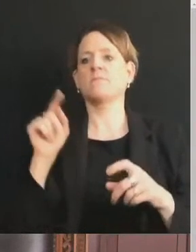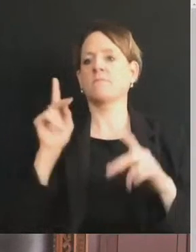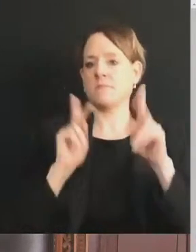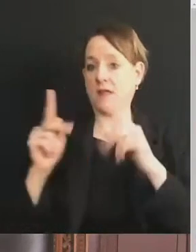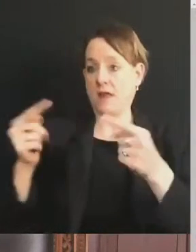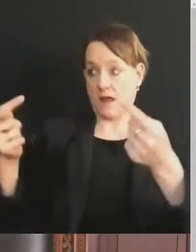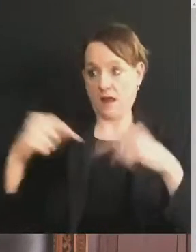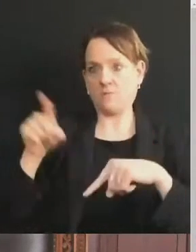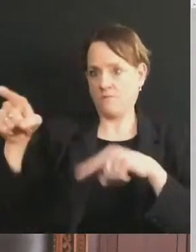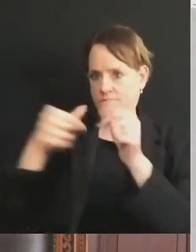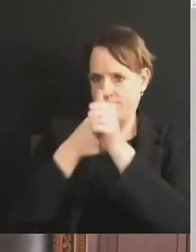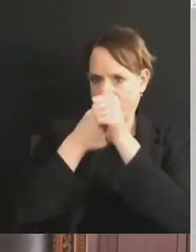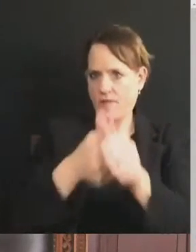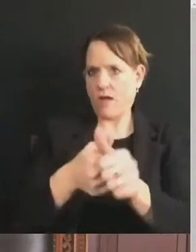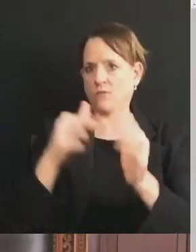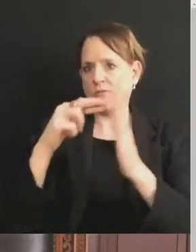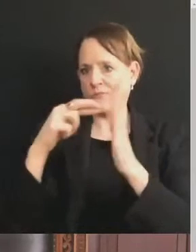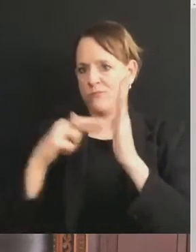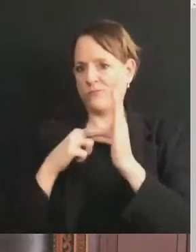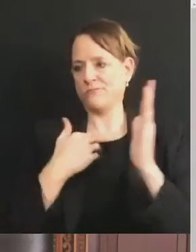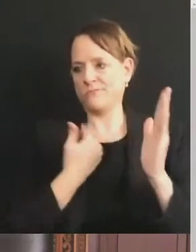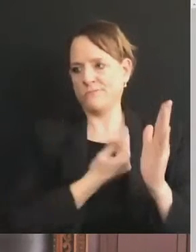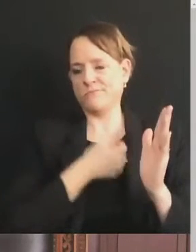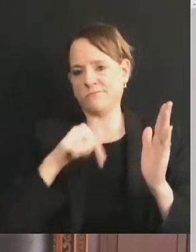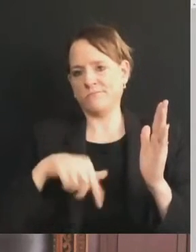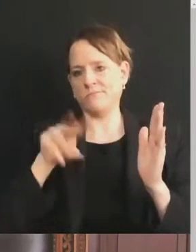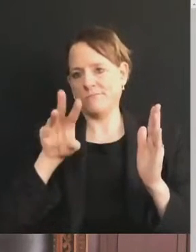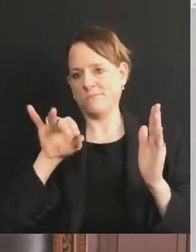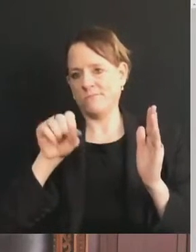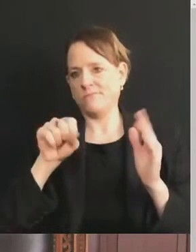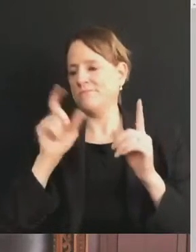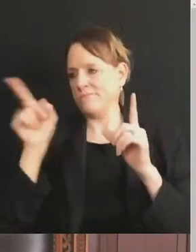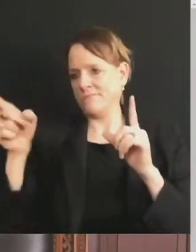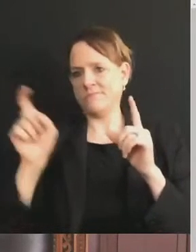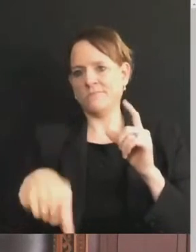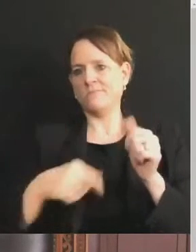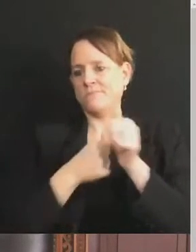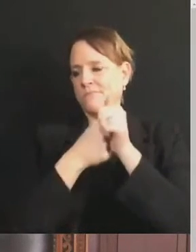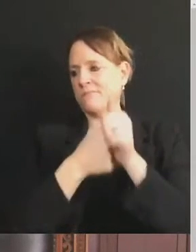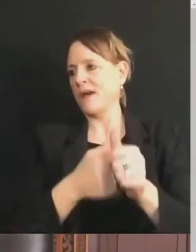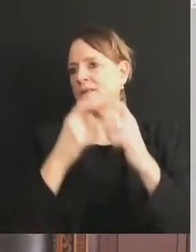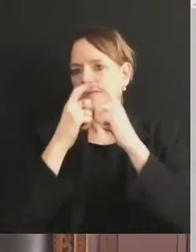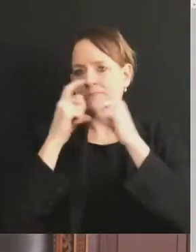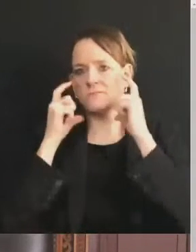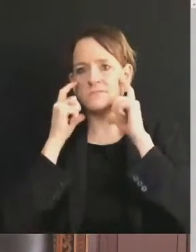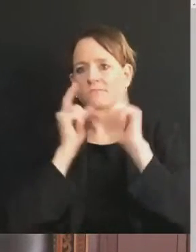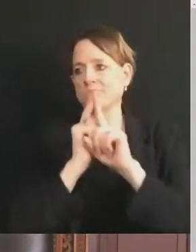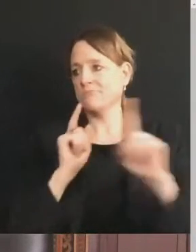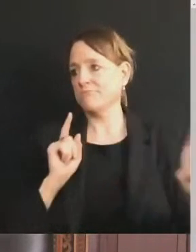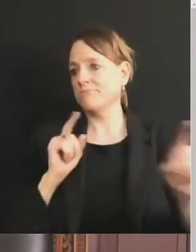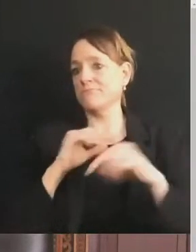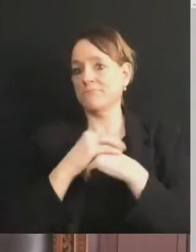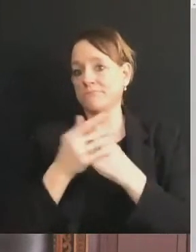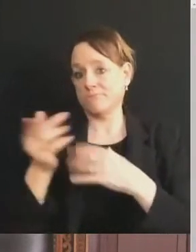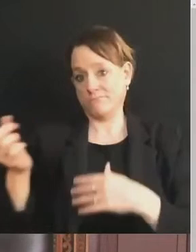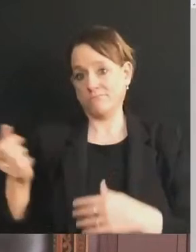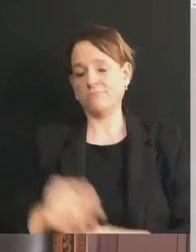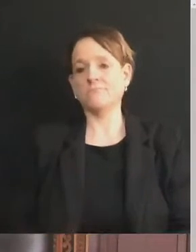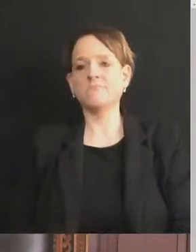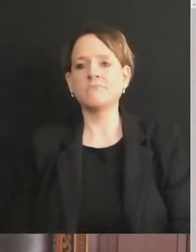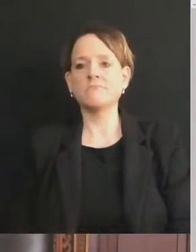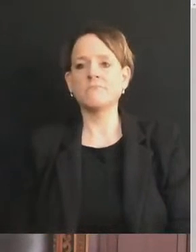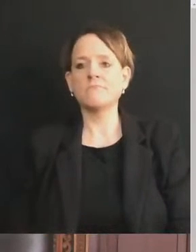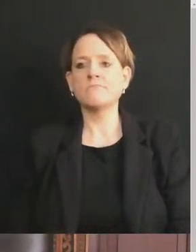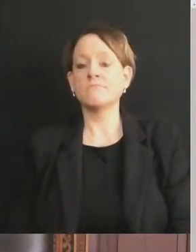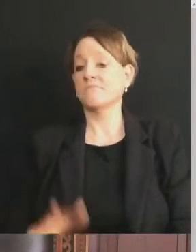place regarding masks and social distancing, and we want them to abide by that. We can't control